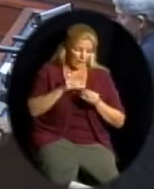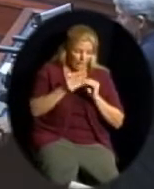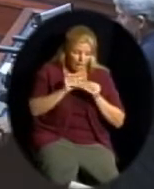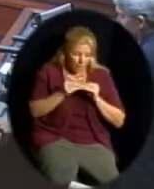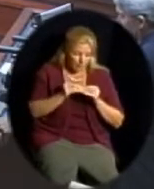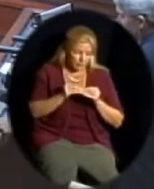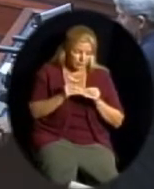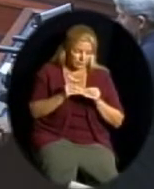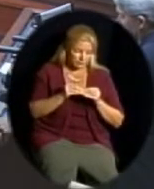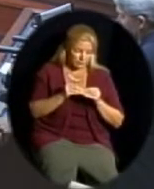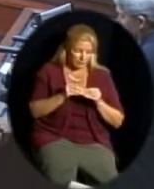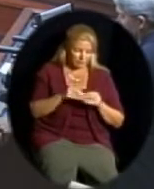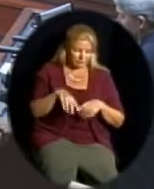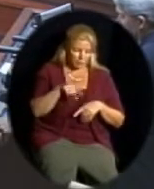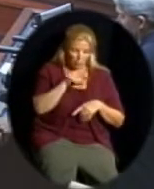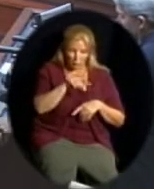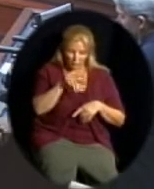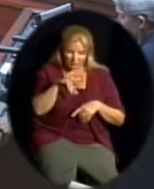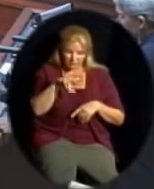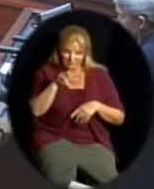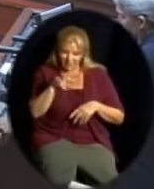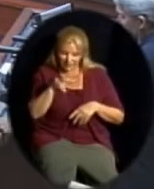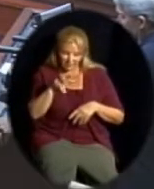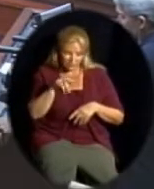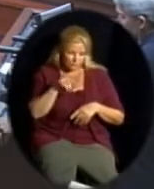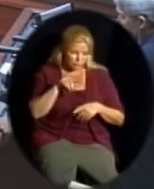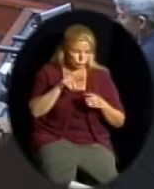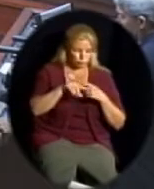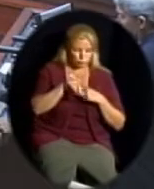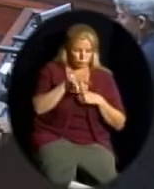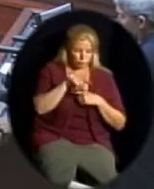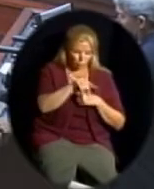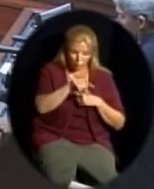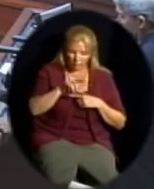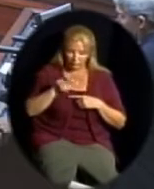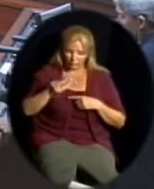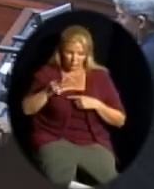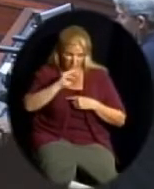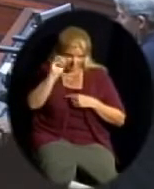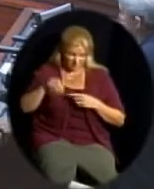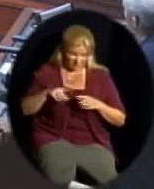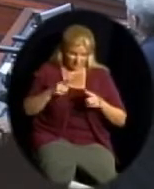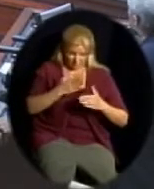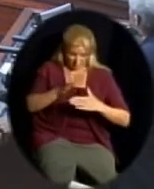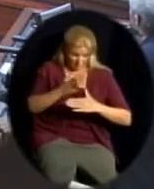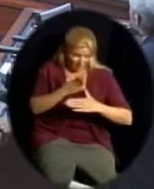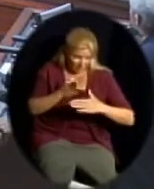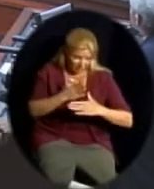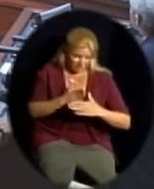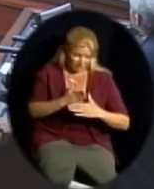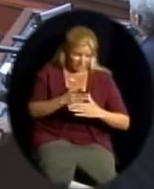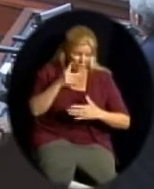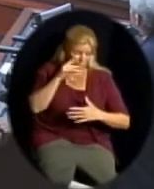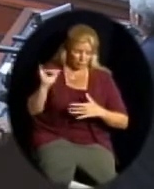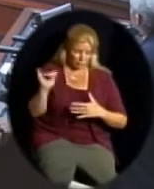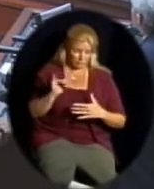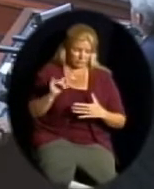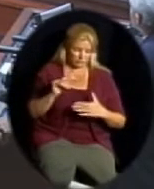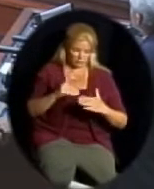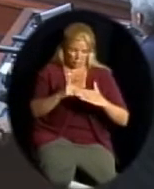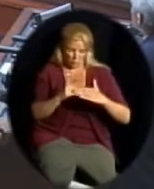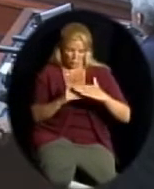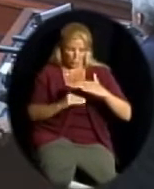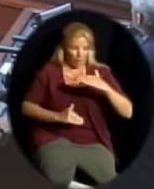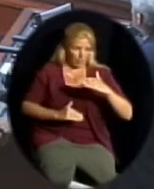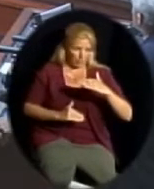in the 0.7% range to 0.3% range, et cetera, on the surface, that would immediately signify that that's well below the CPI